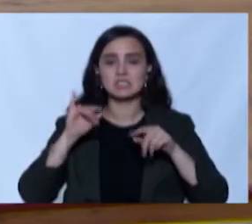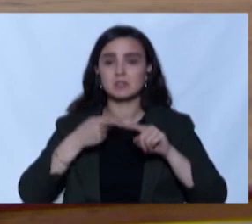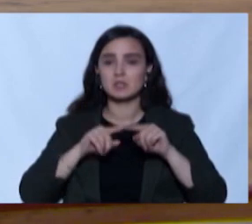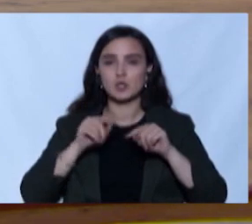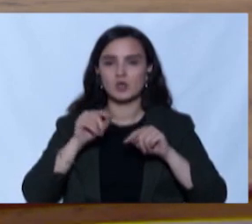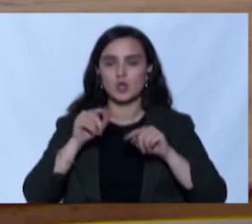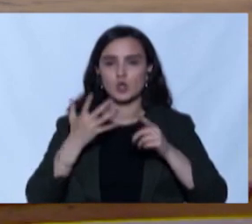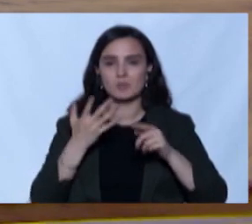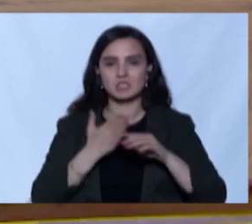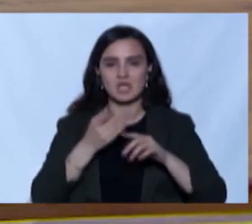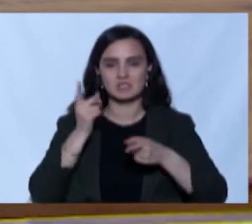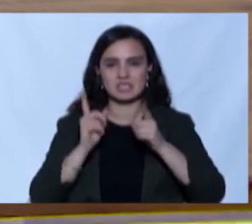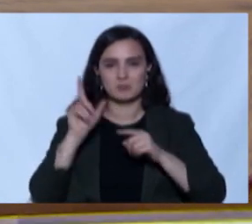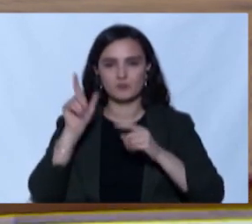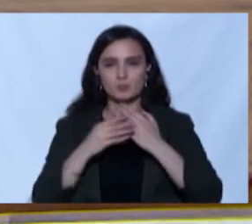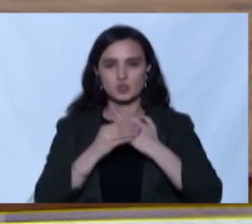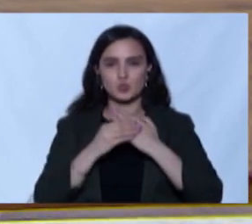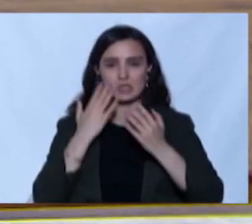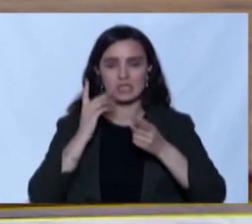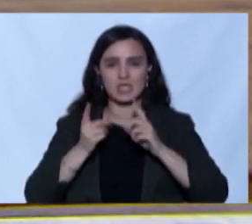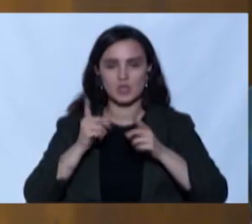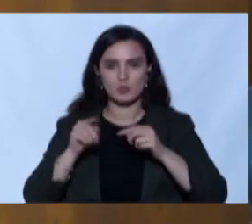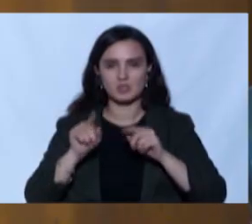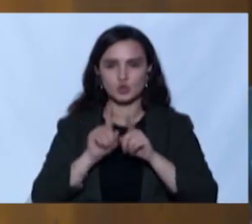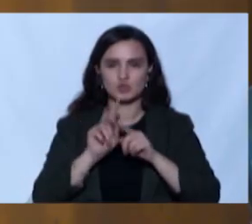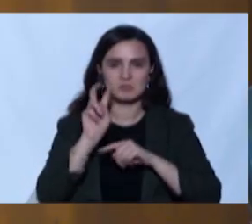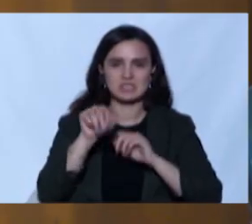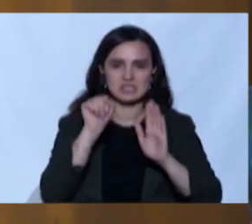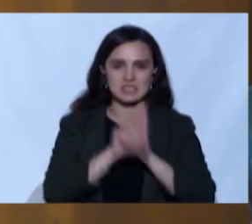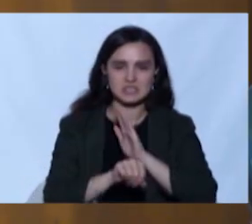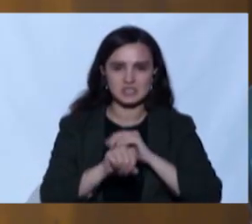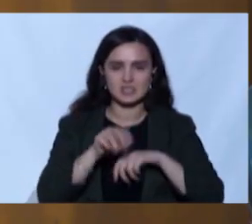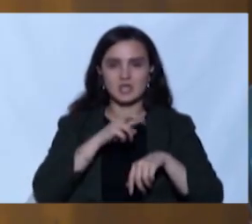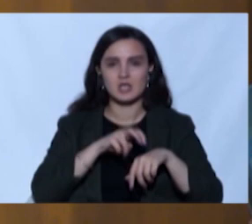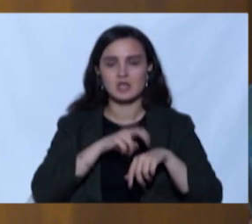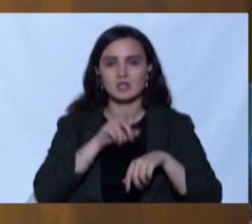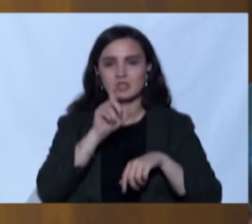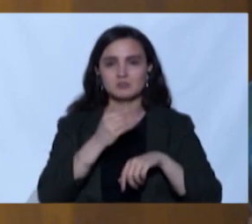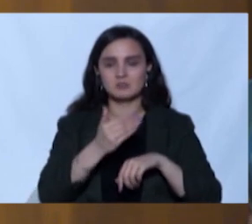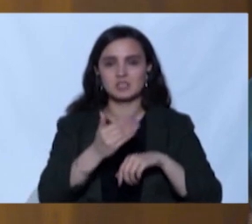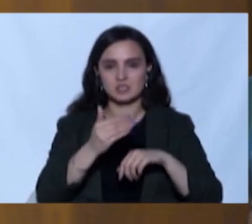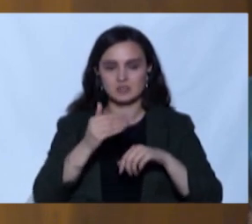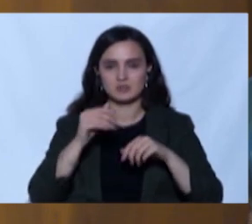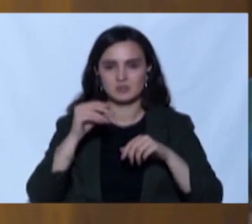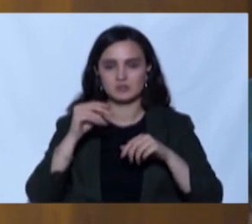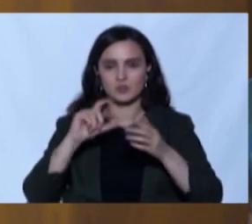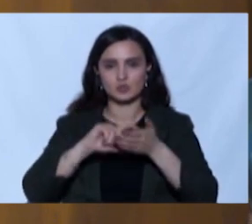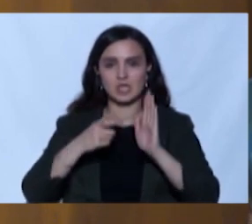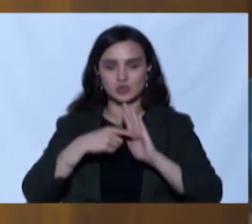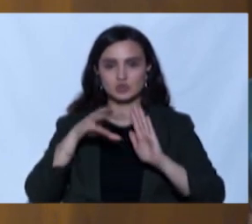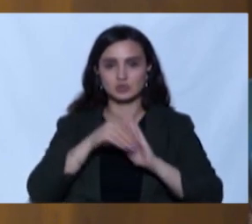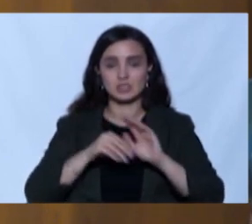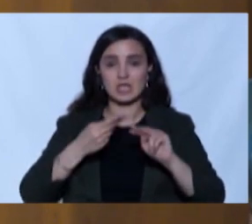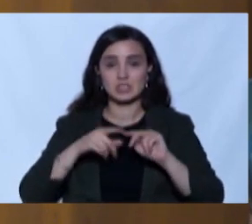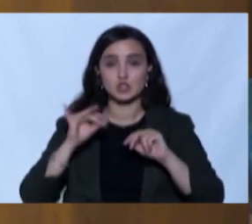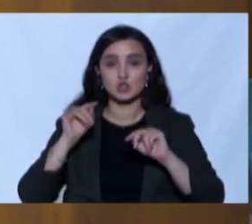reality and goes wild, kills everyone that Dr. Frankenstein loves. That's where the power of the story comes